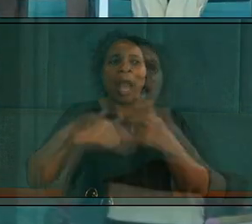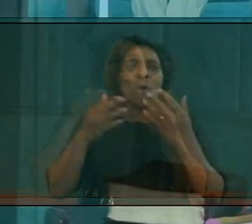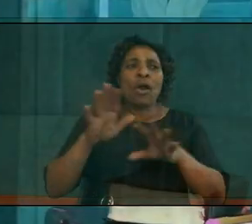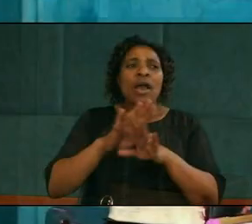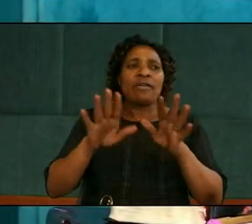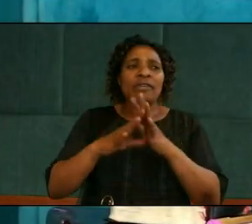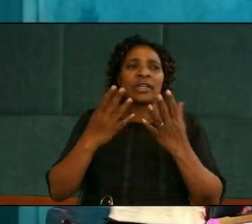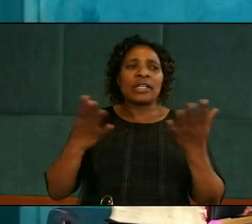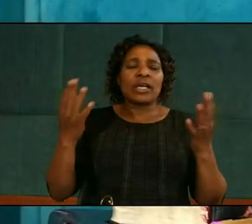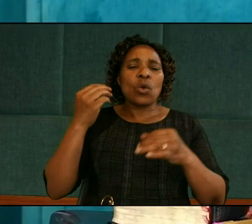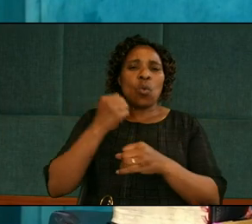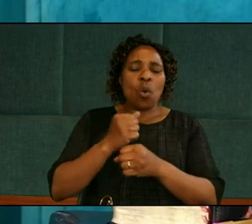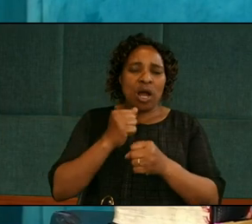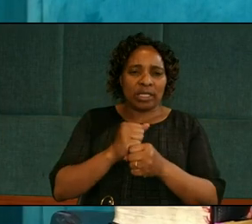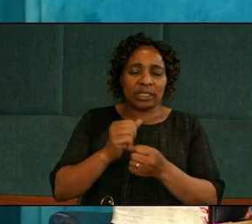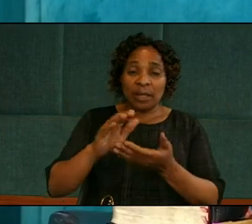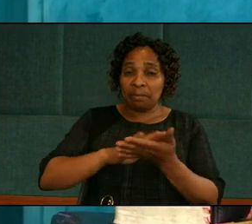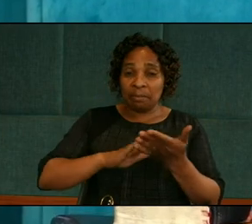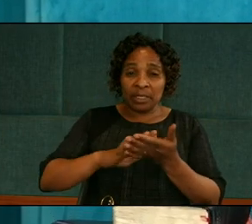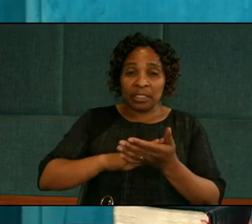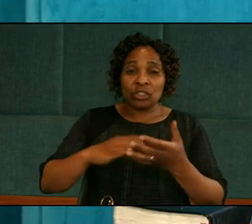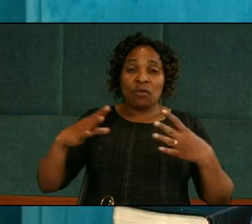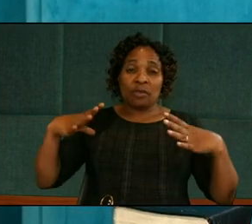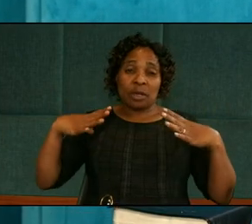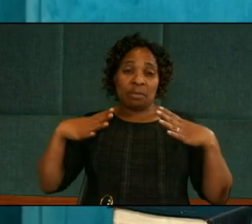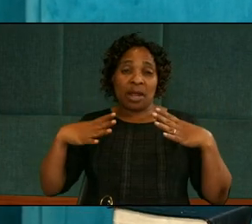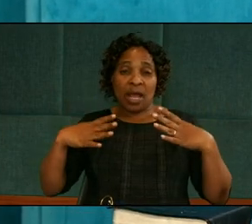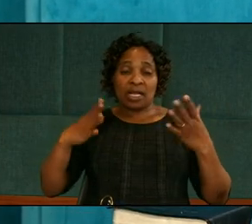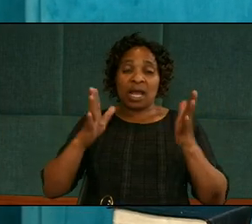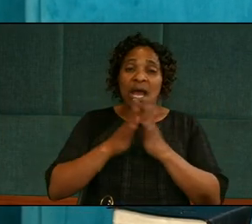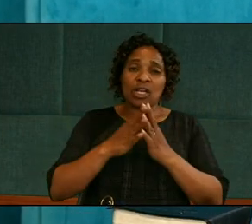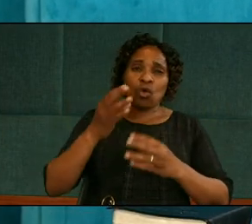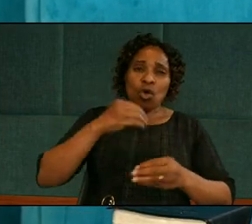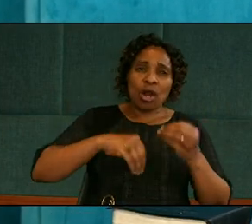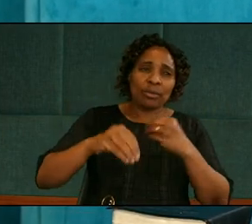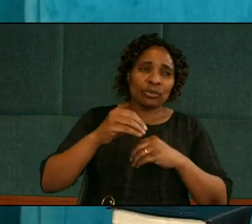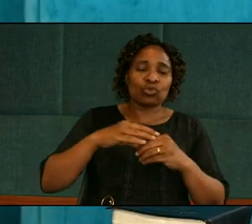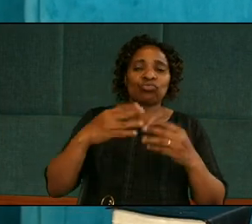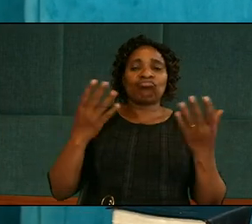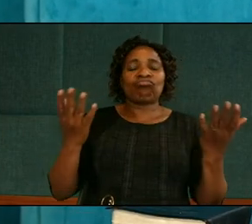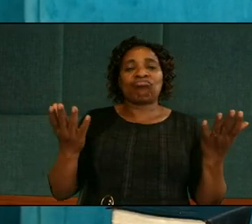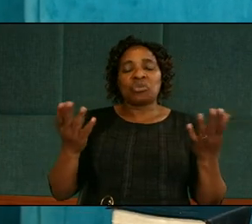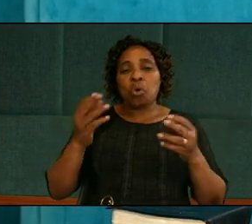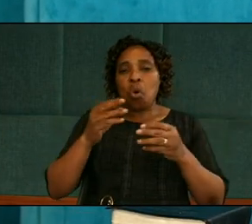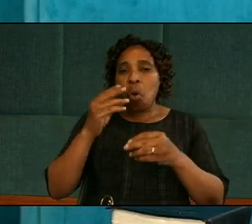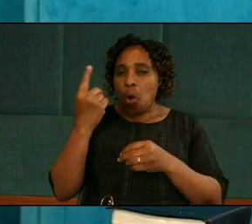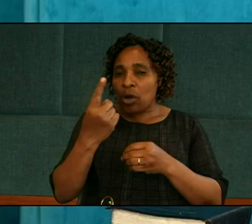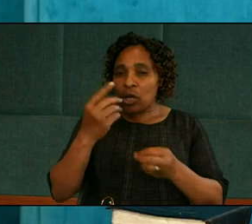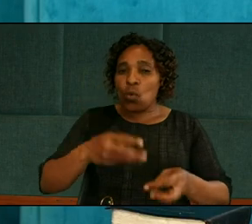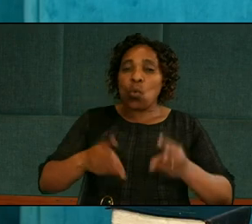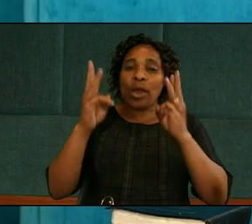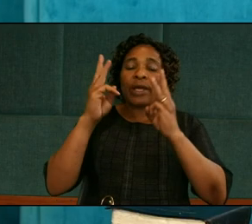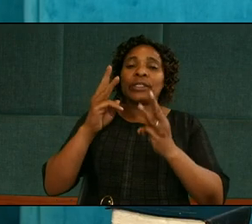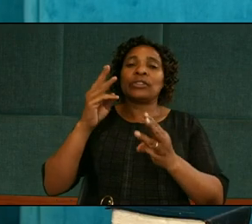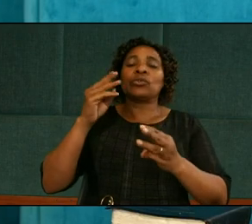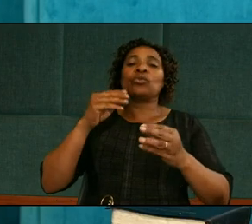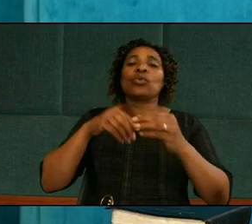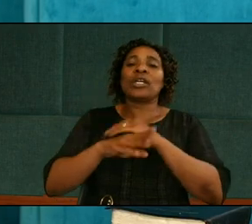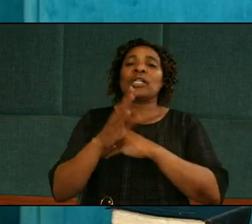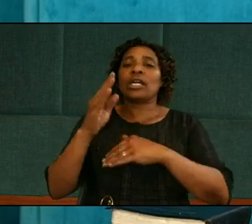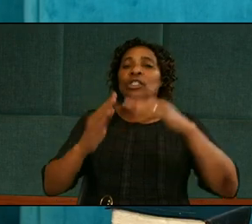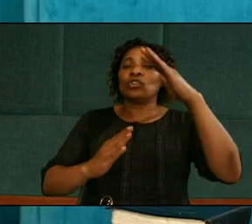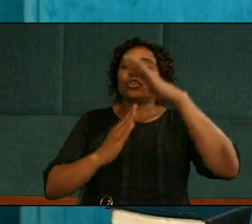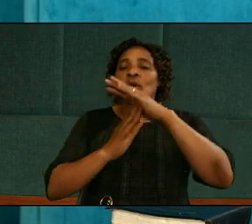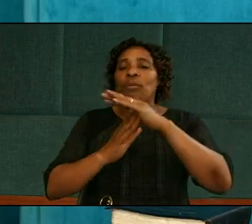everything functions is based off pride and greed and corruption. and the only way to get to the top is